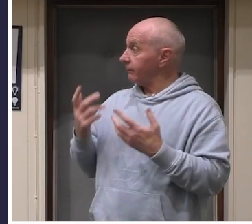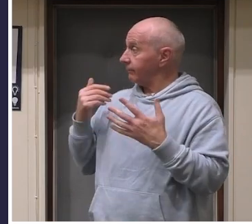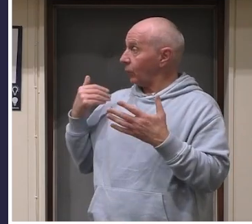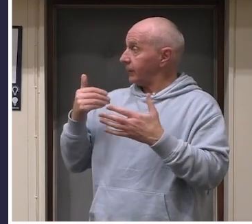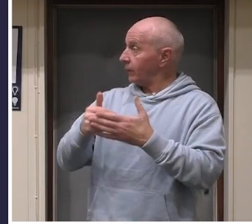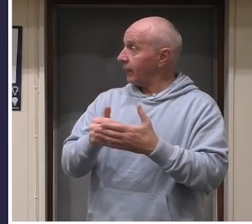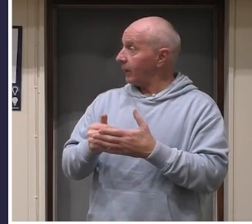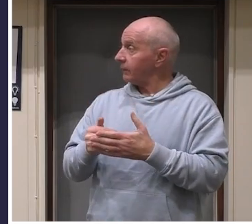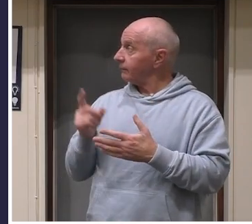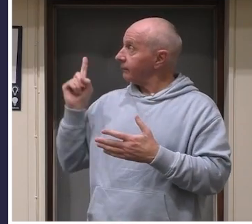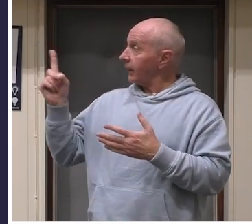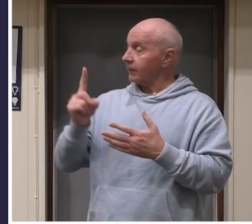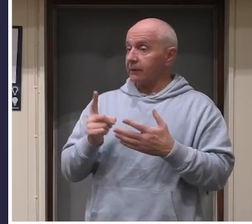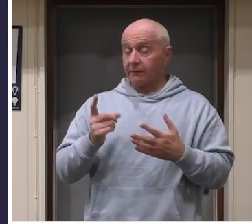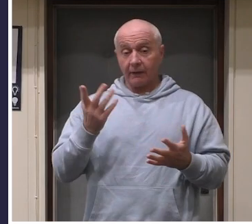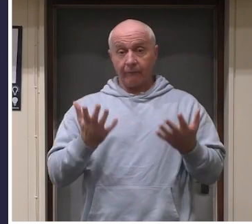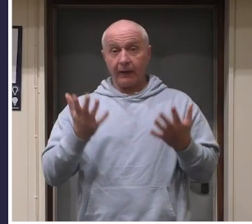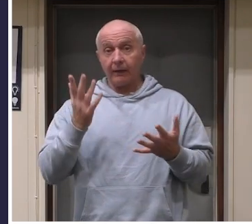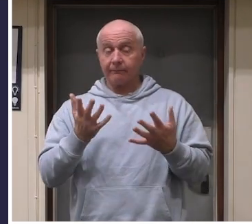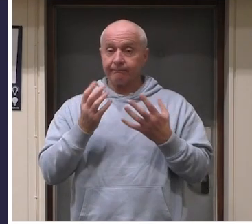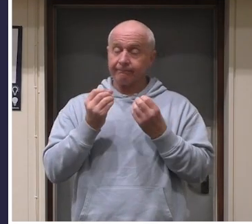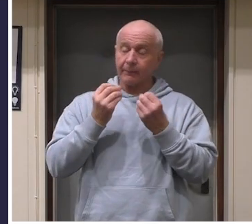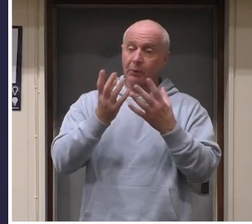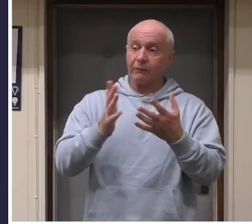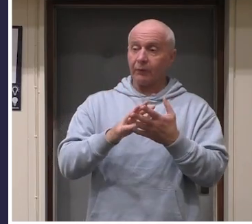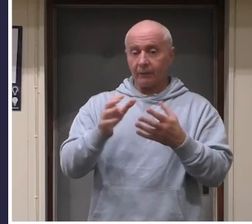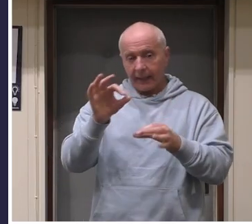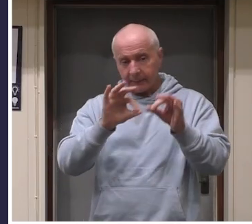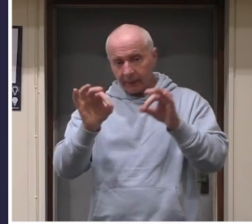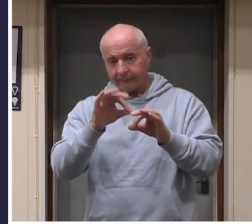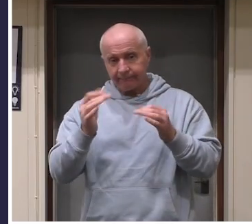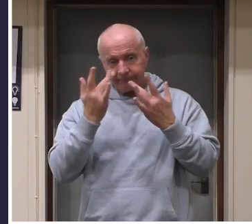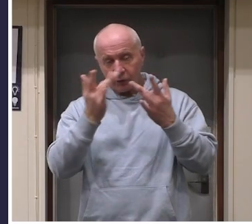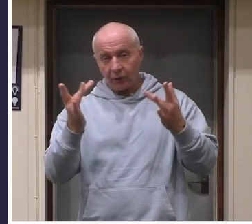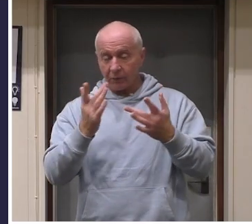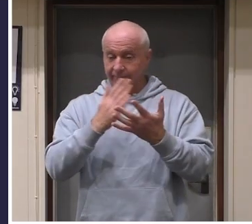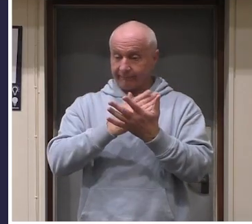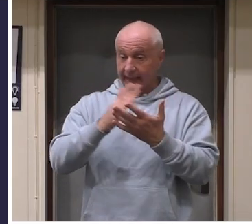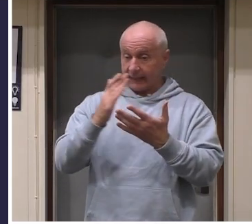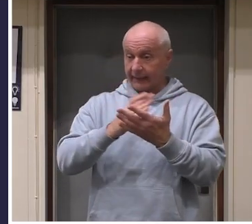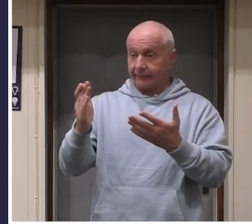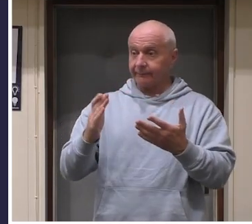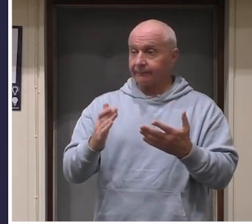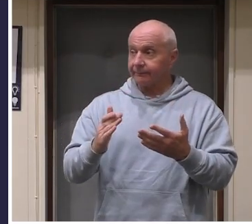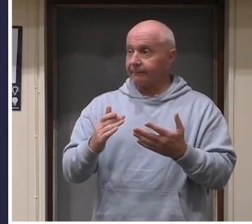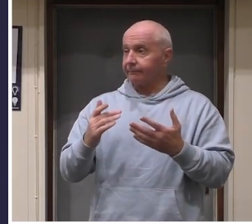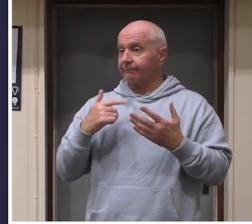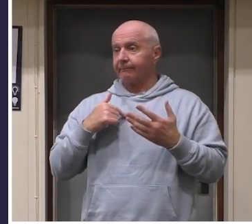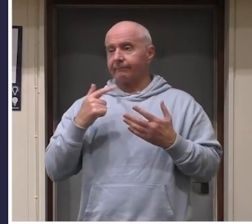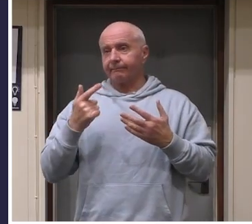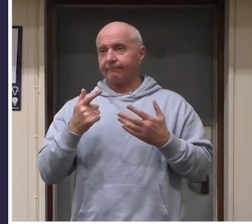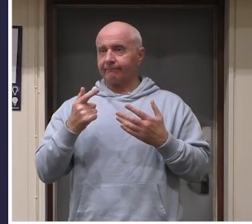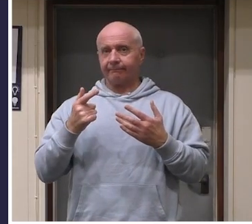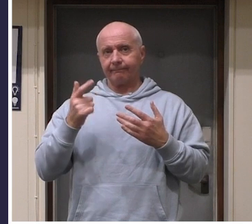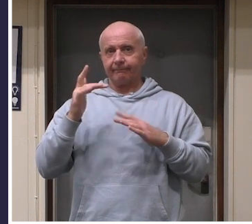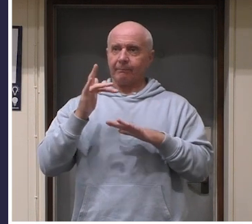I think that's a fair assessment. It's one of the most beautiful experiments, which showed very clearly that professors can be wrong, but